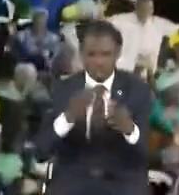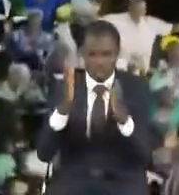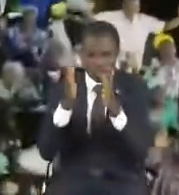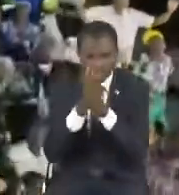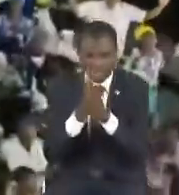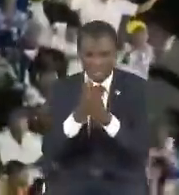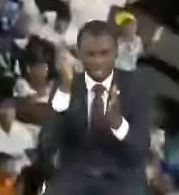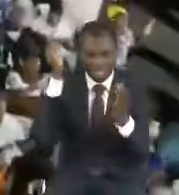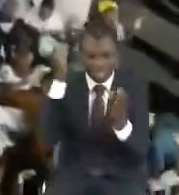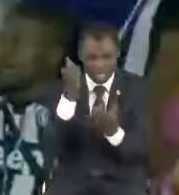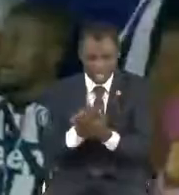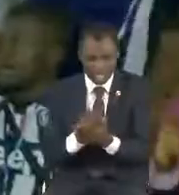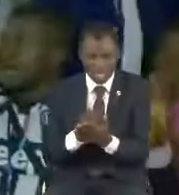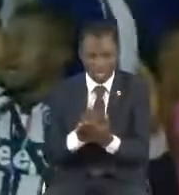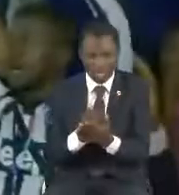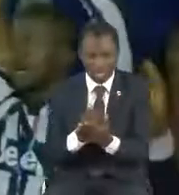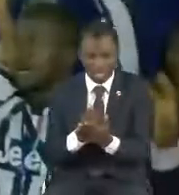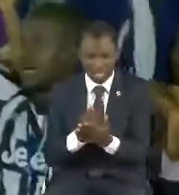pray.